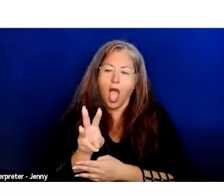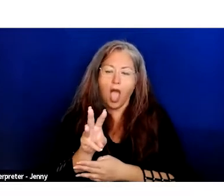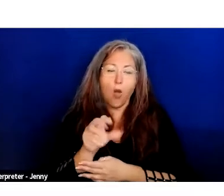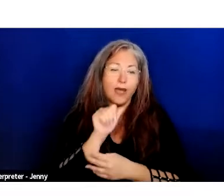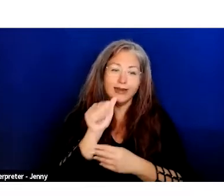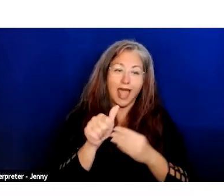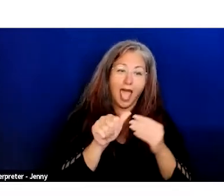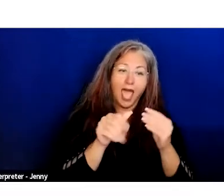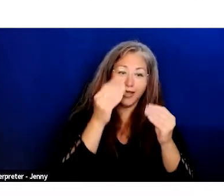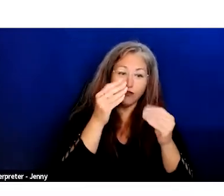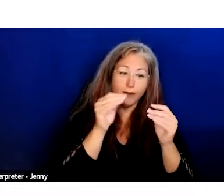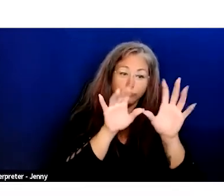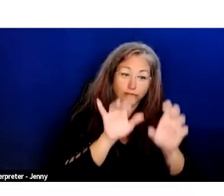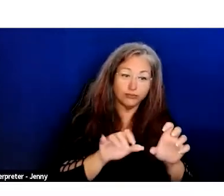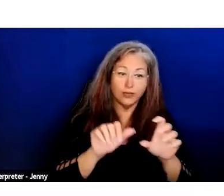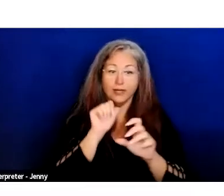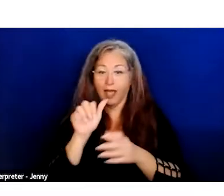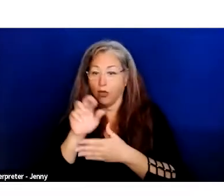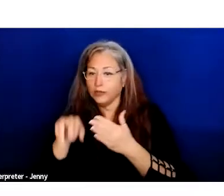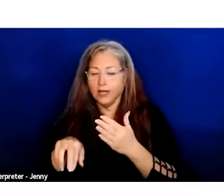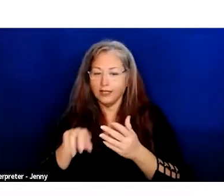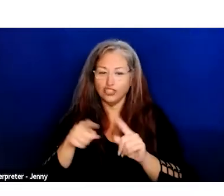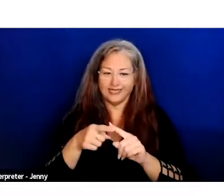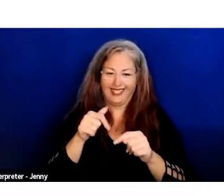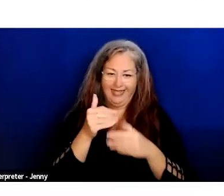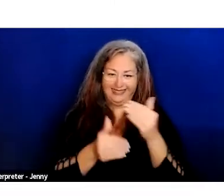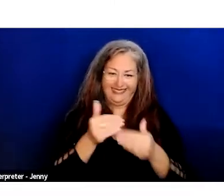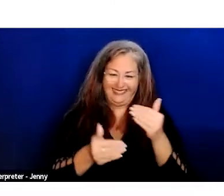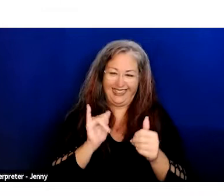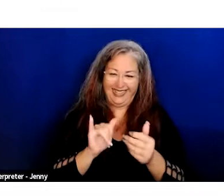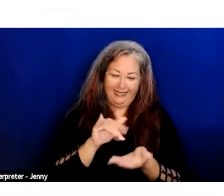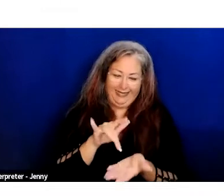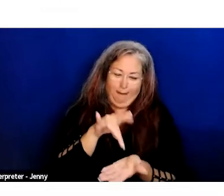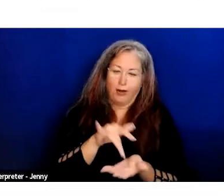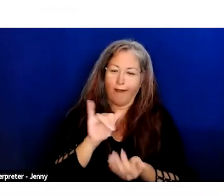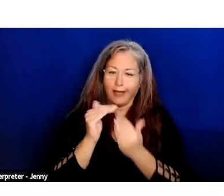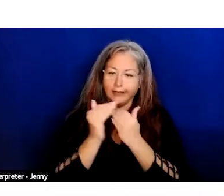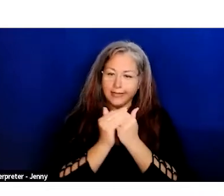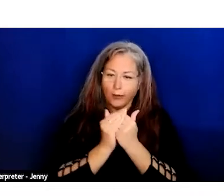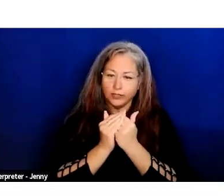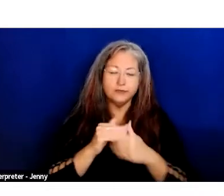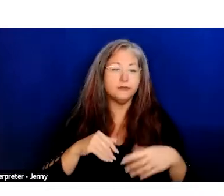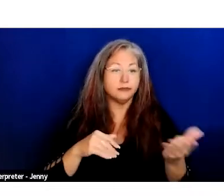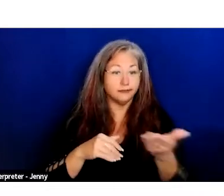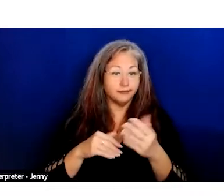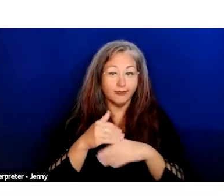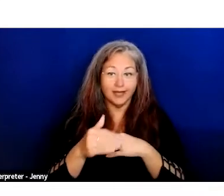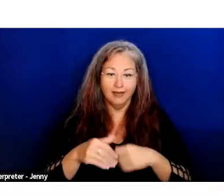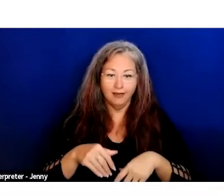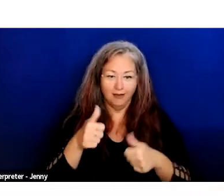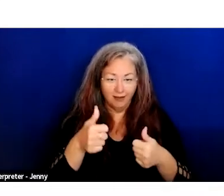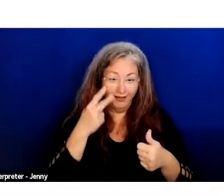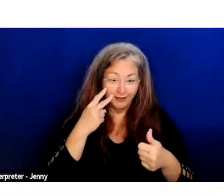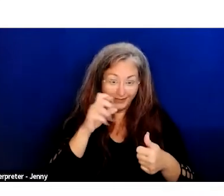it's not the output. It's the best part of the sandwich, right? Okay, next slide, please. Thank you. This is good. All